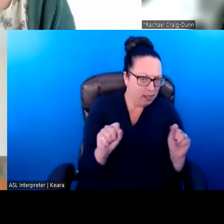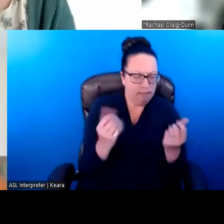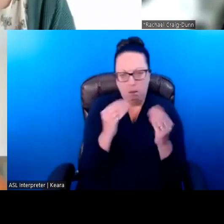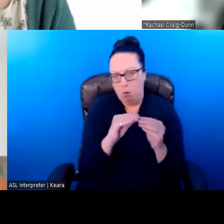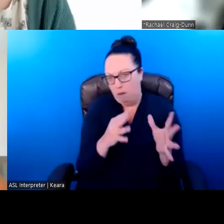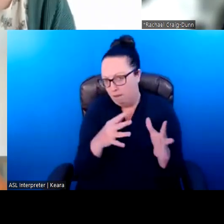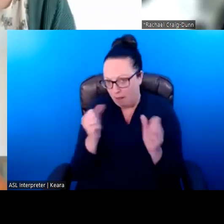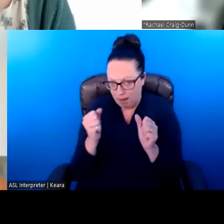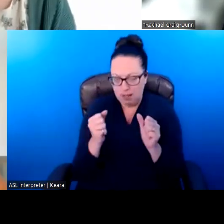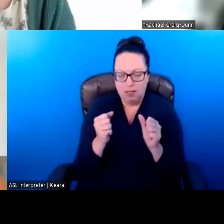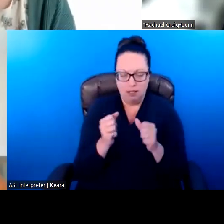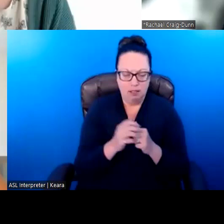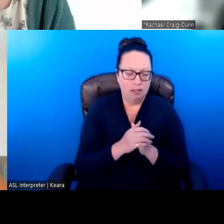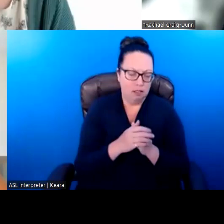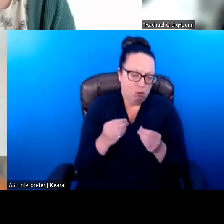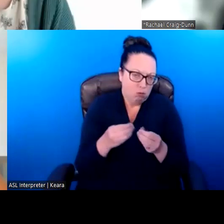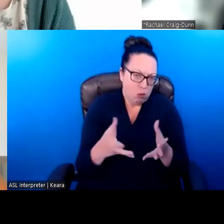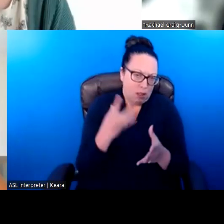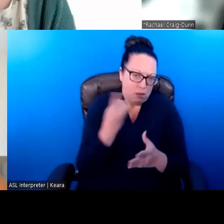without, you know, something bad happening.